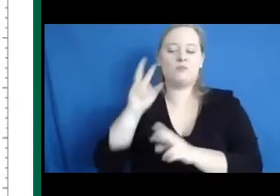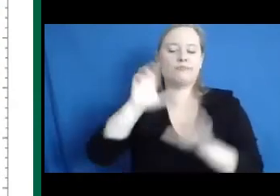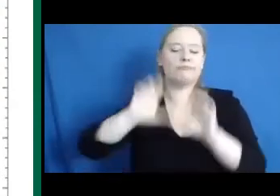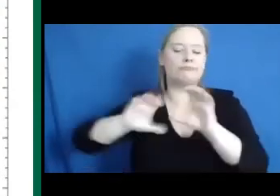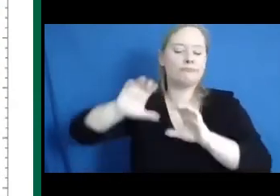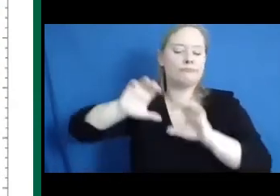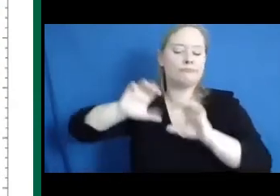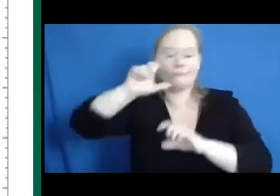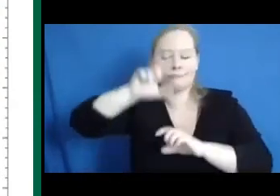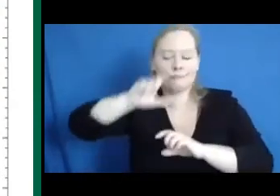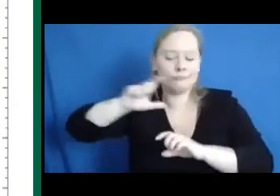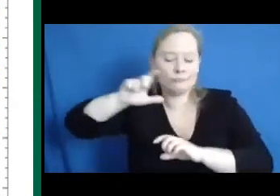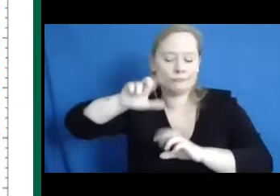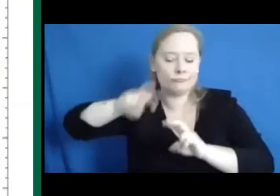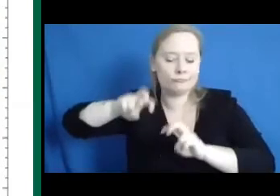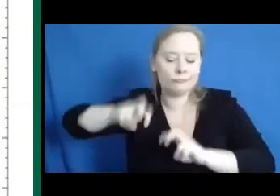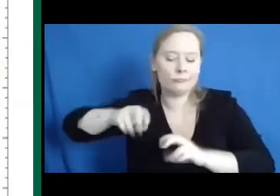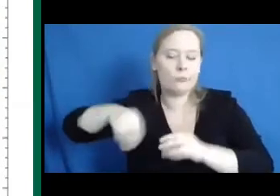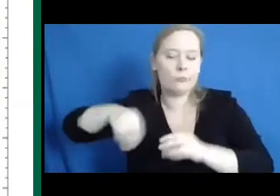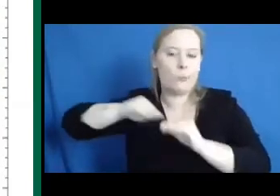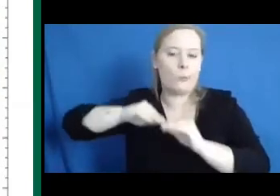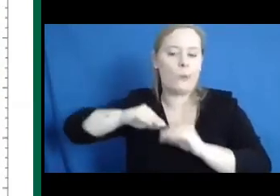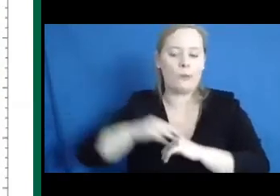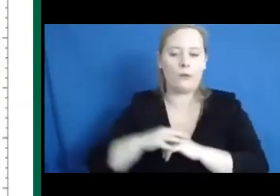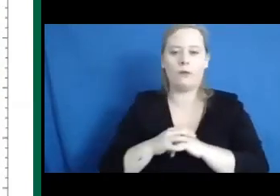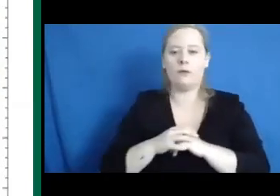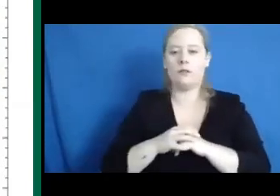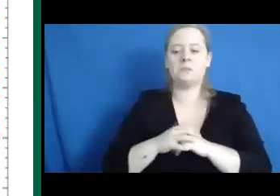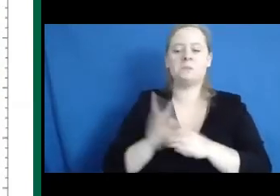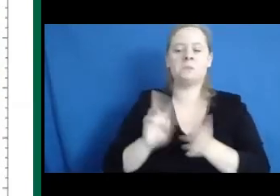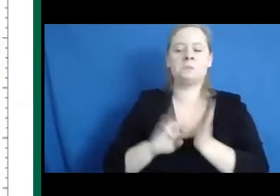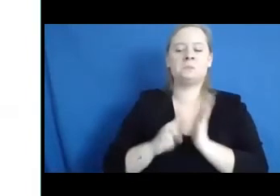want to talk with Stacy and Talon about what that could mean.